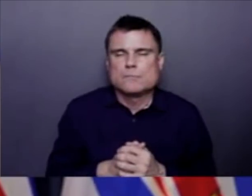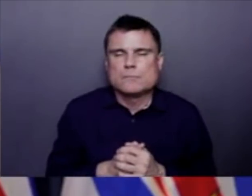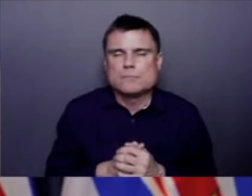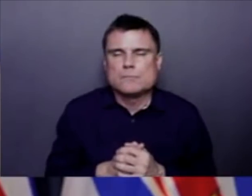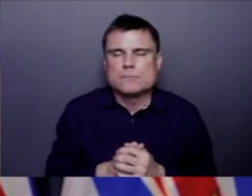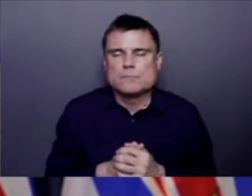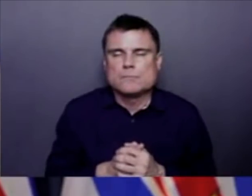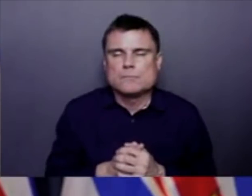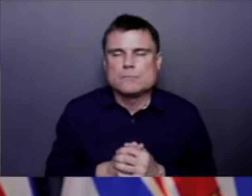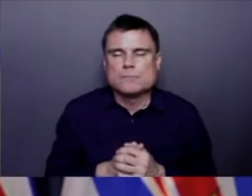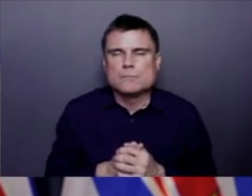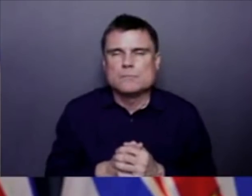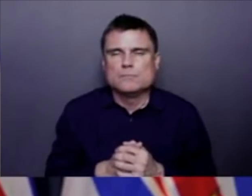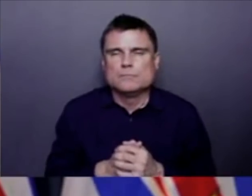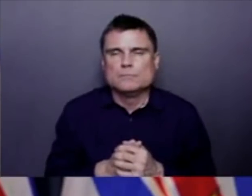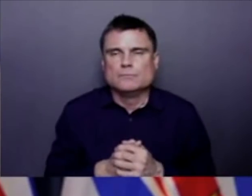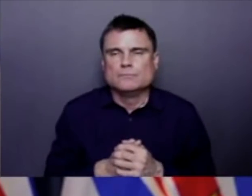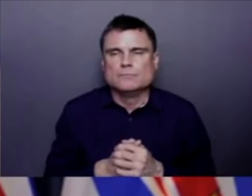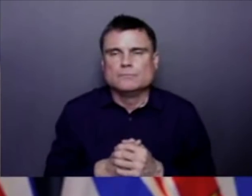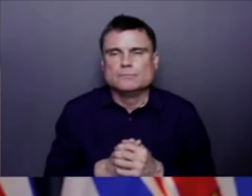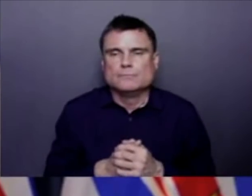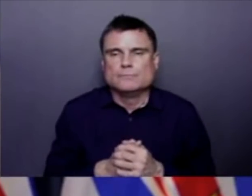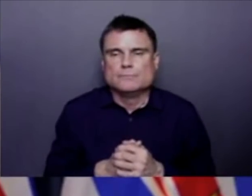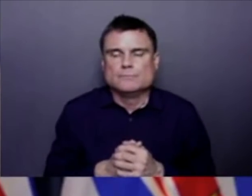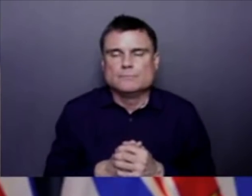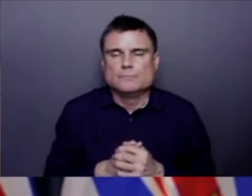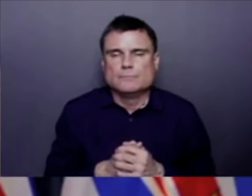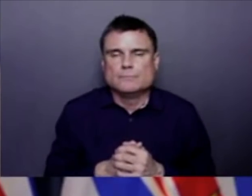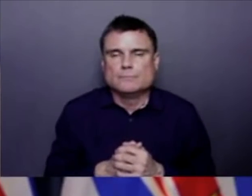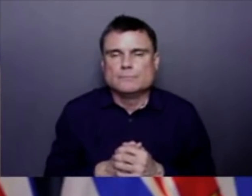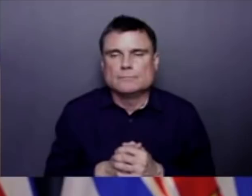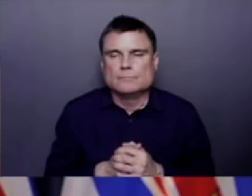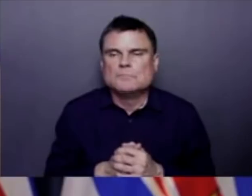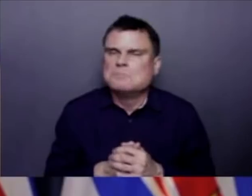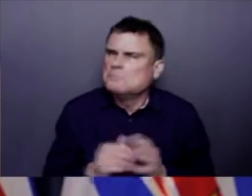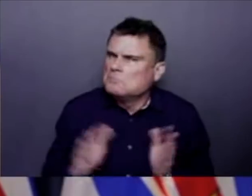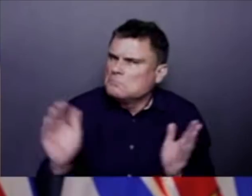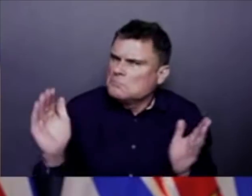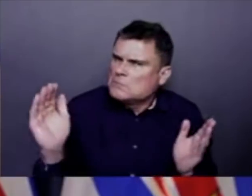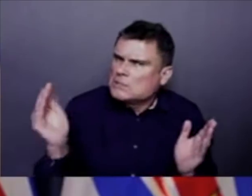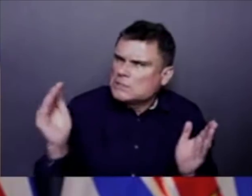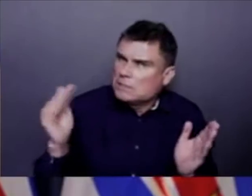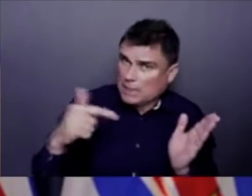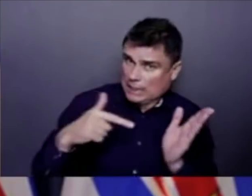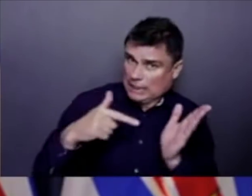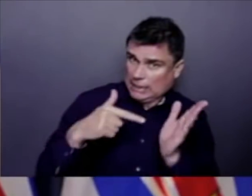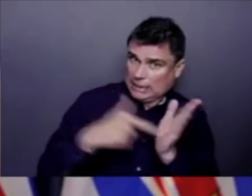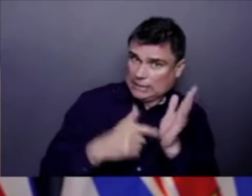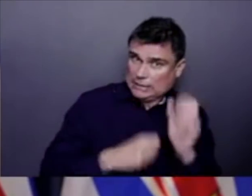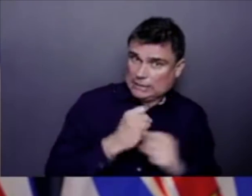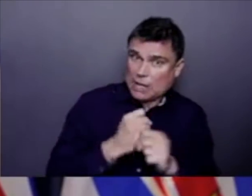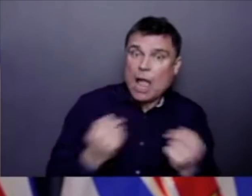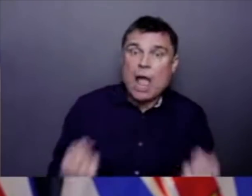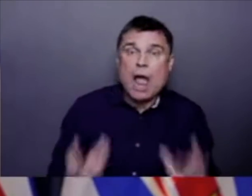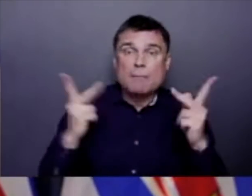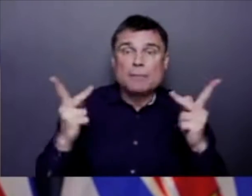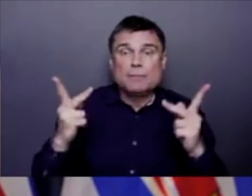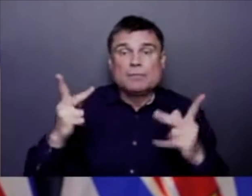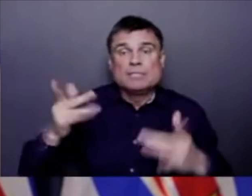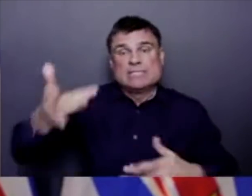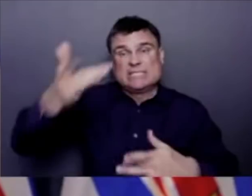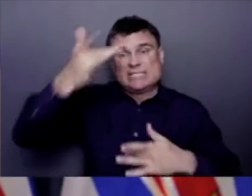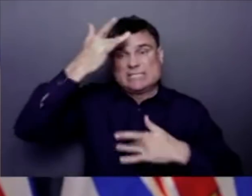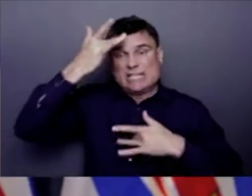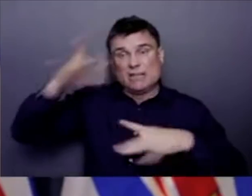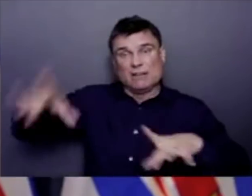year, despite continuing monitoring for influenza across Canada. In fact, the monitoring is more this year for